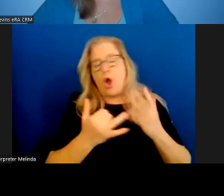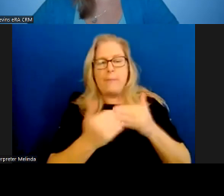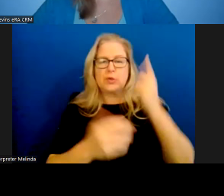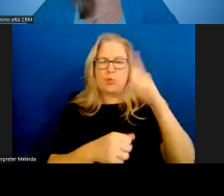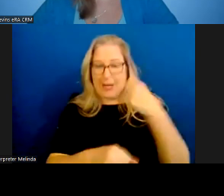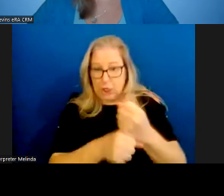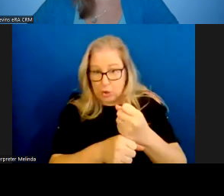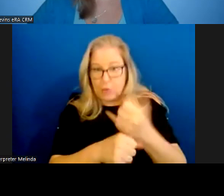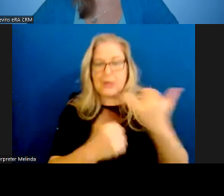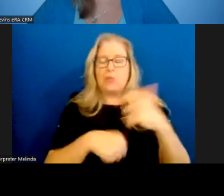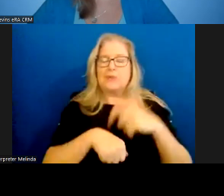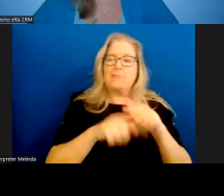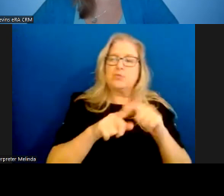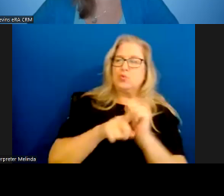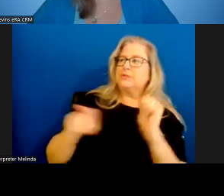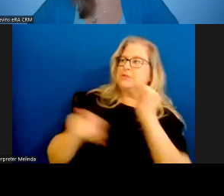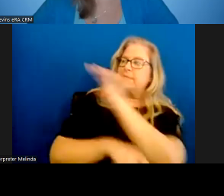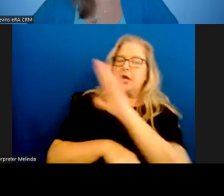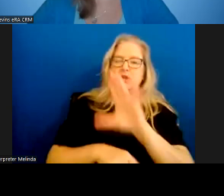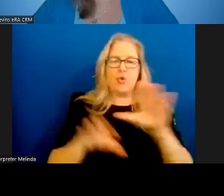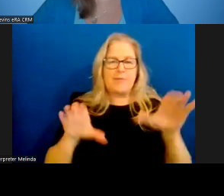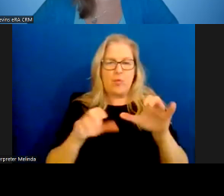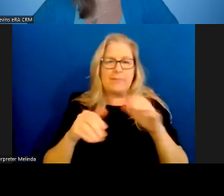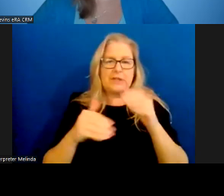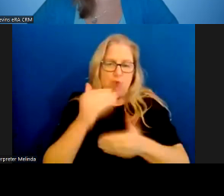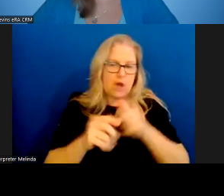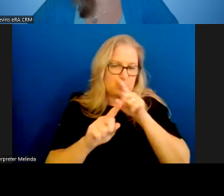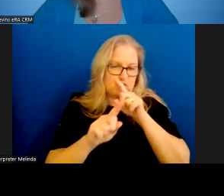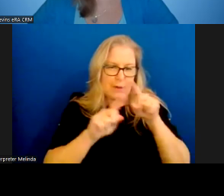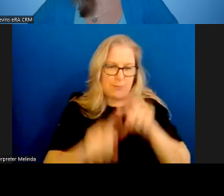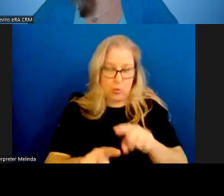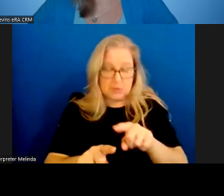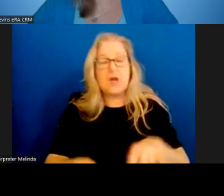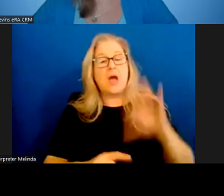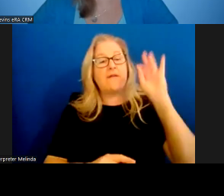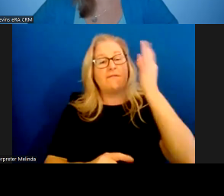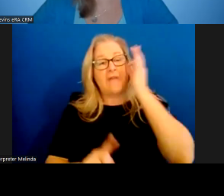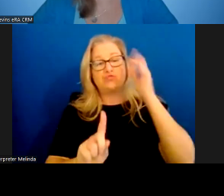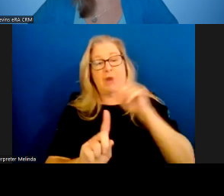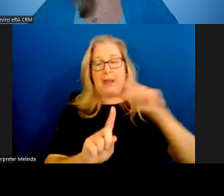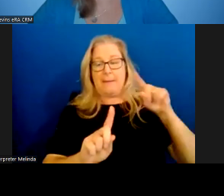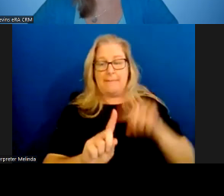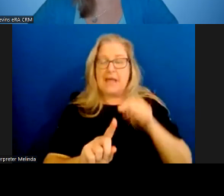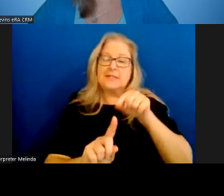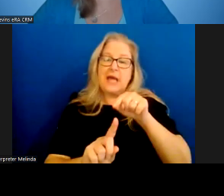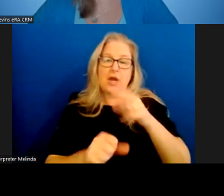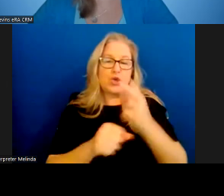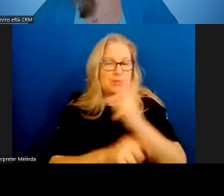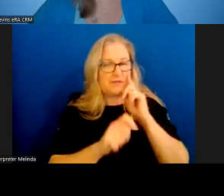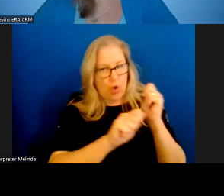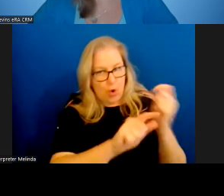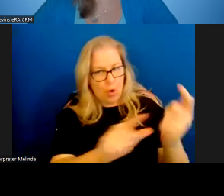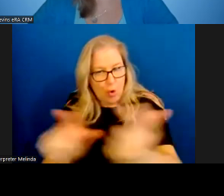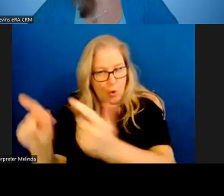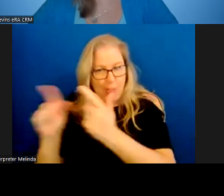now it's time to submit your research performance progress report. It's federally mandated. It's a format used across all agencies